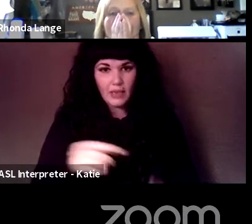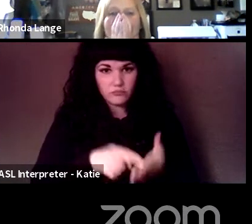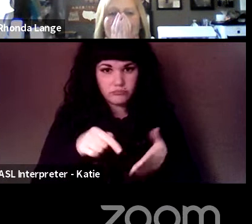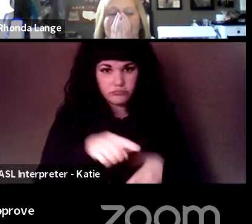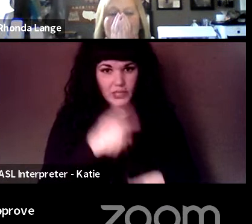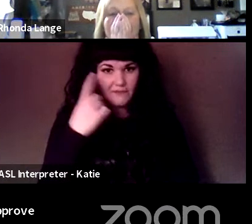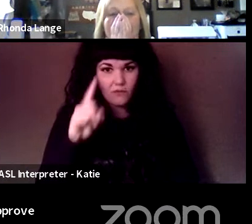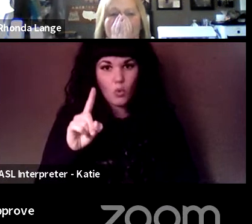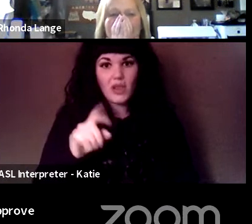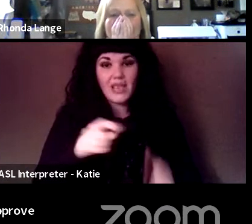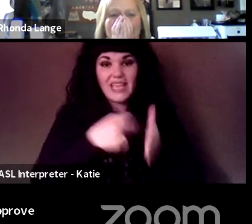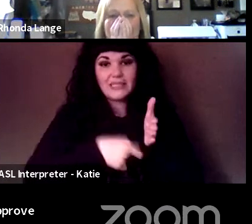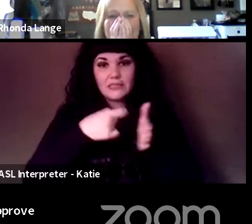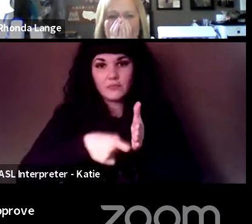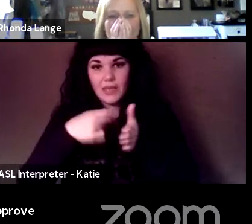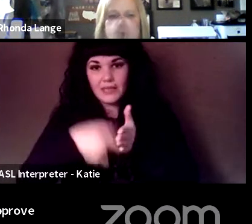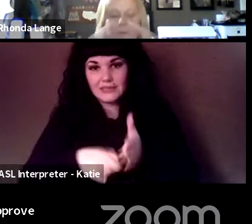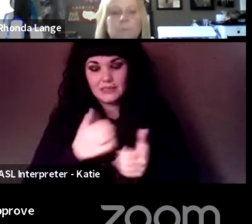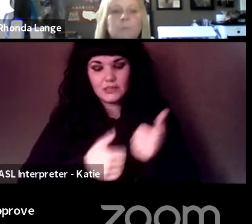vice chair